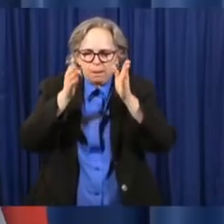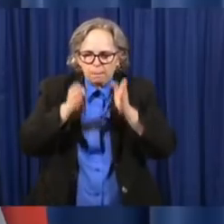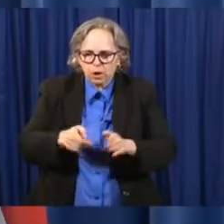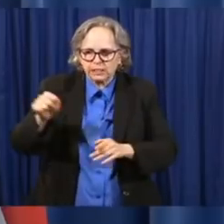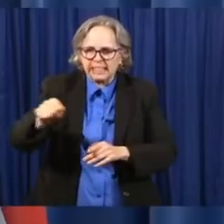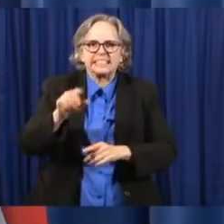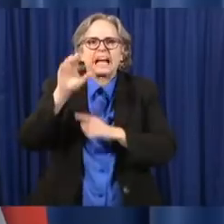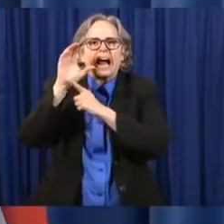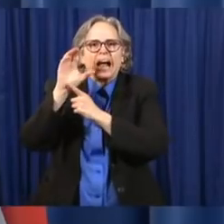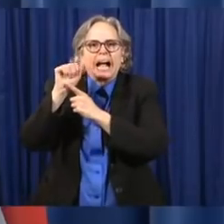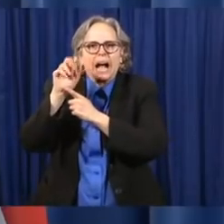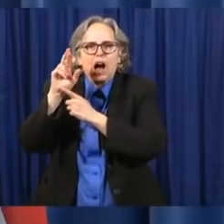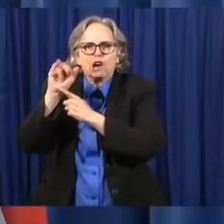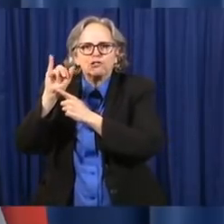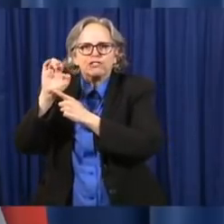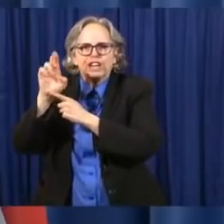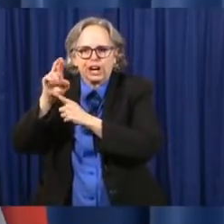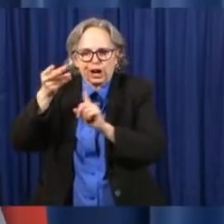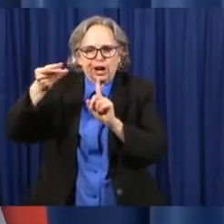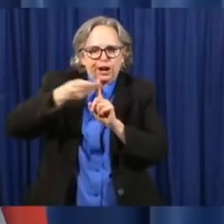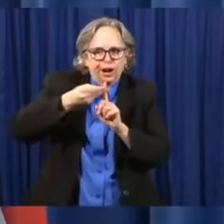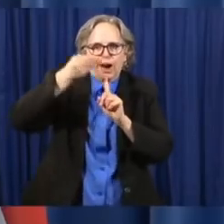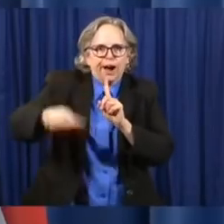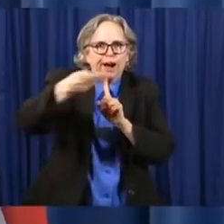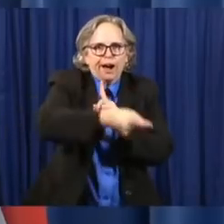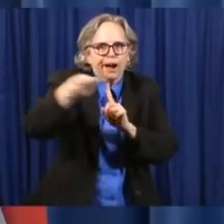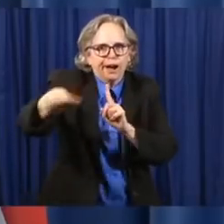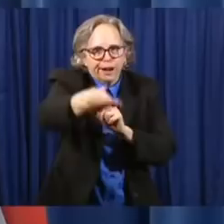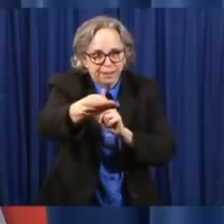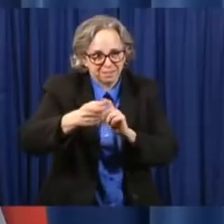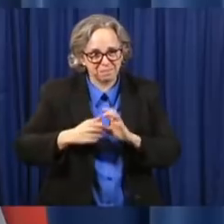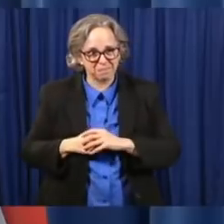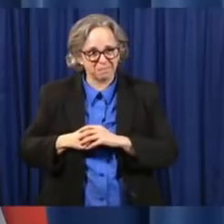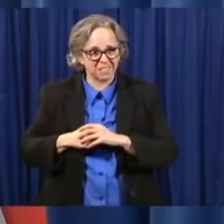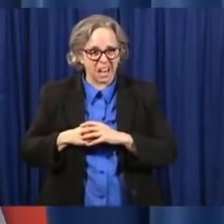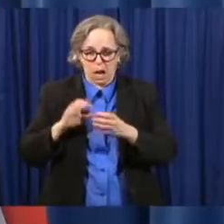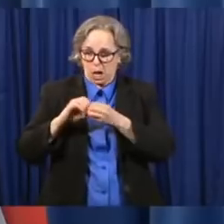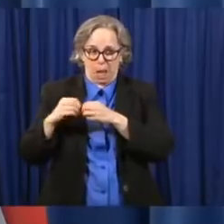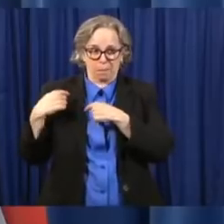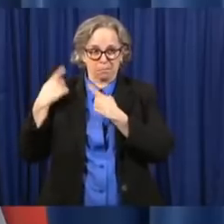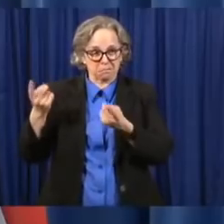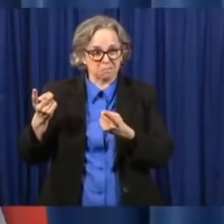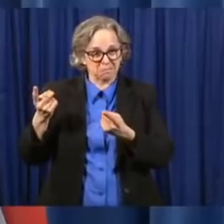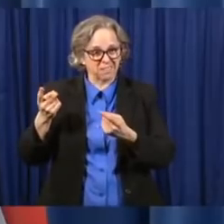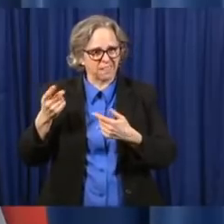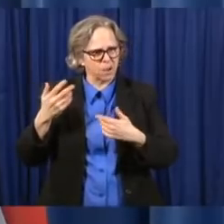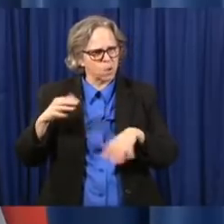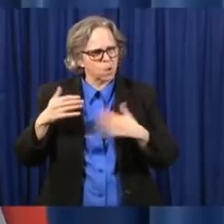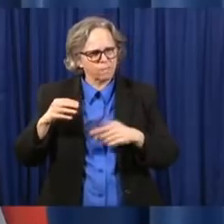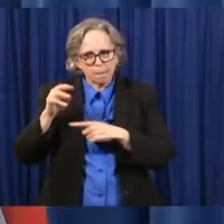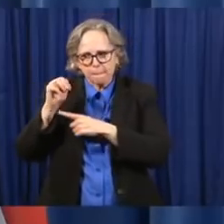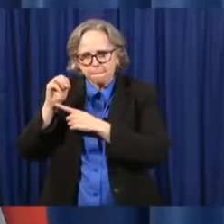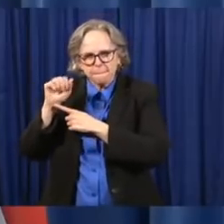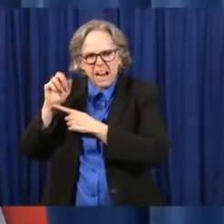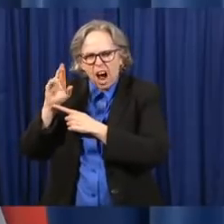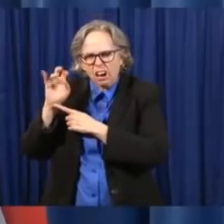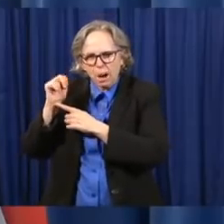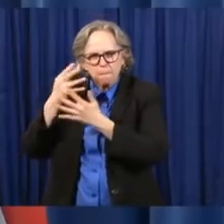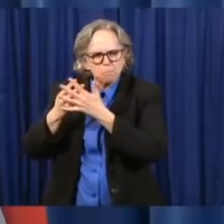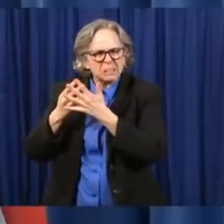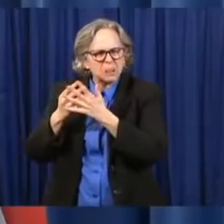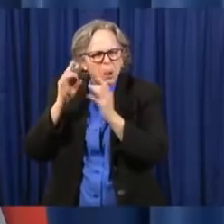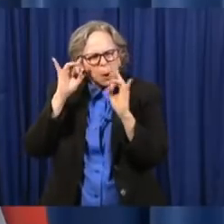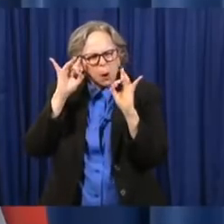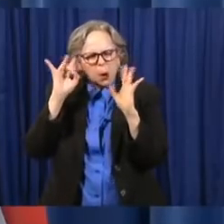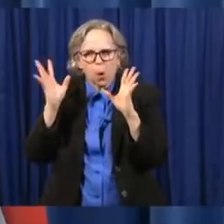out that I cited the other day that came out of the Marion prison should shake us up a little bit. And those numbers would indicate that